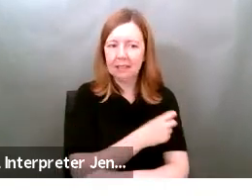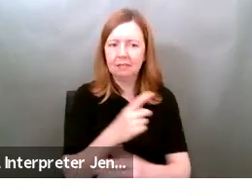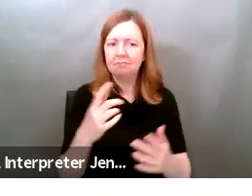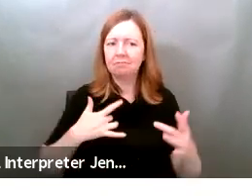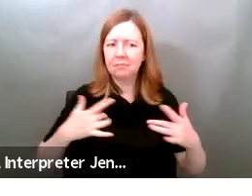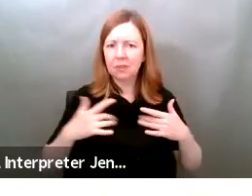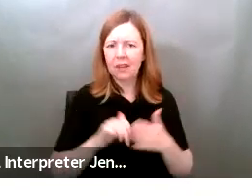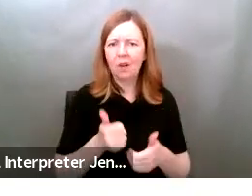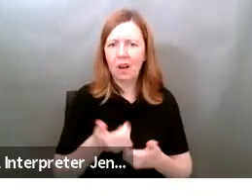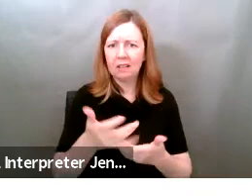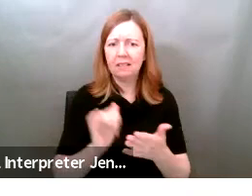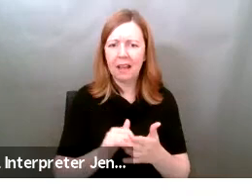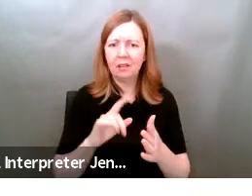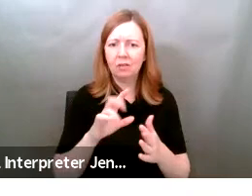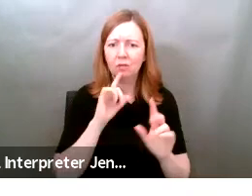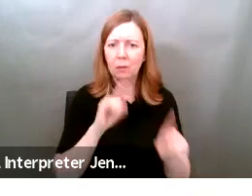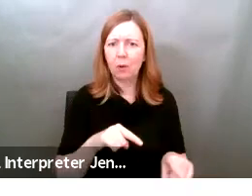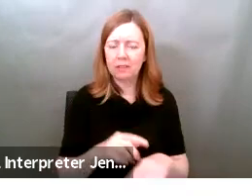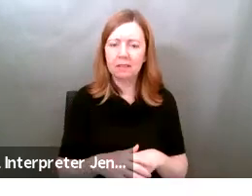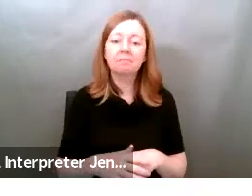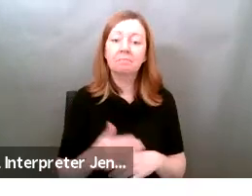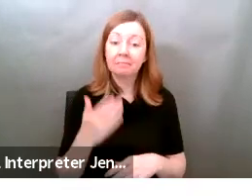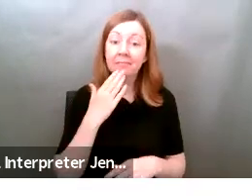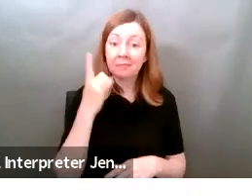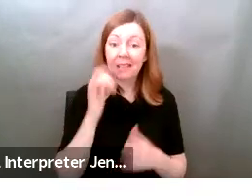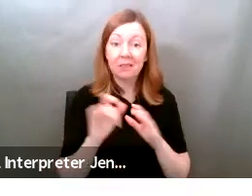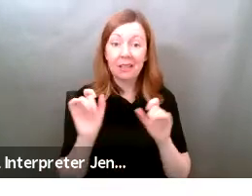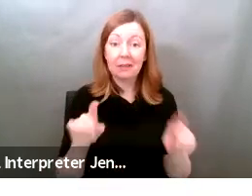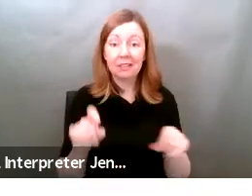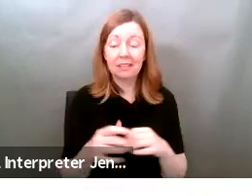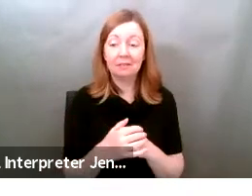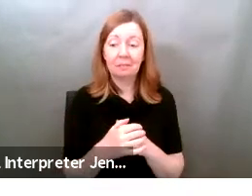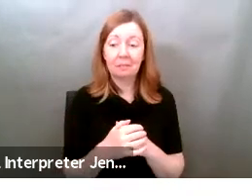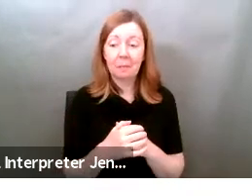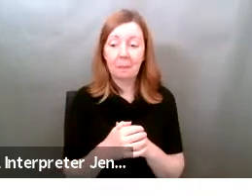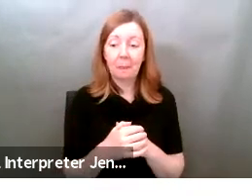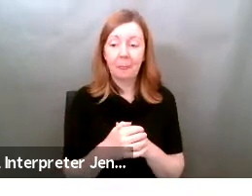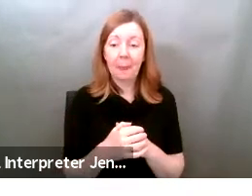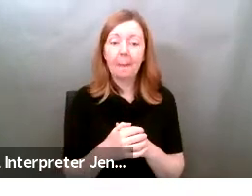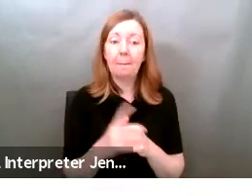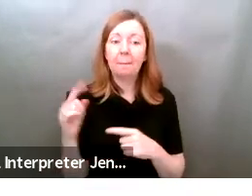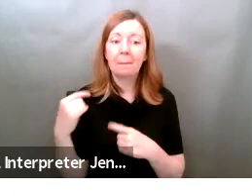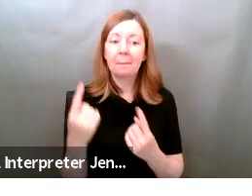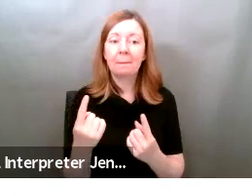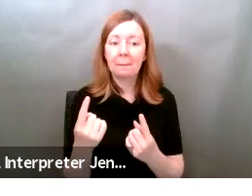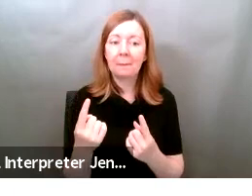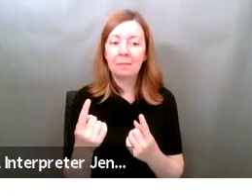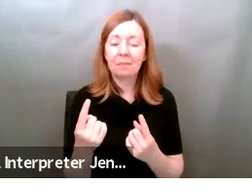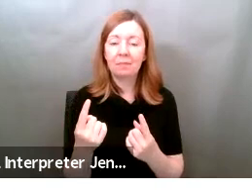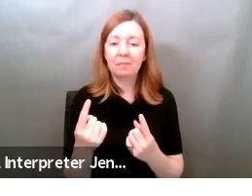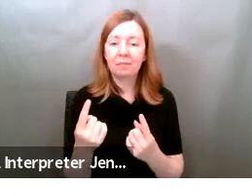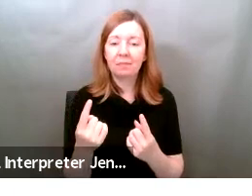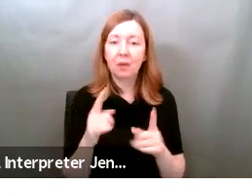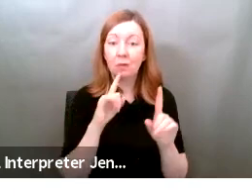that cause this? So thanks for the question. There has been